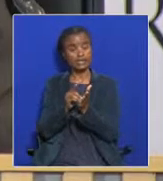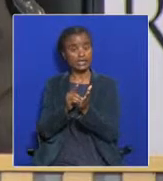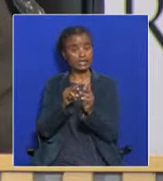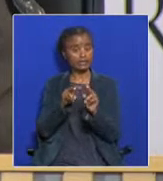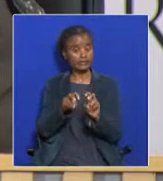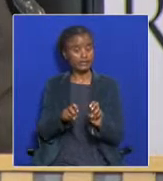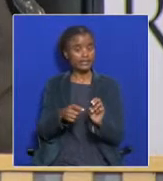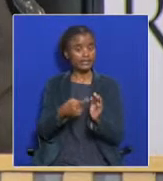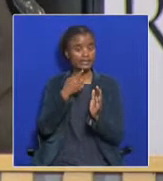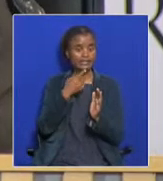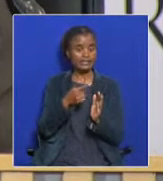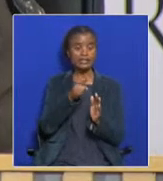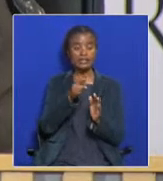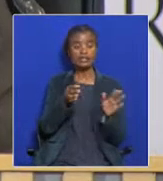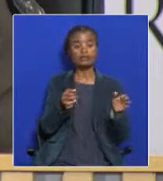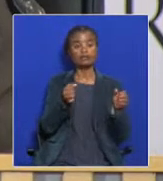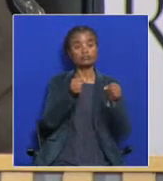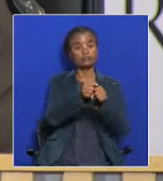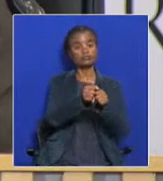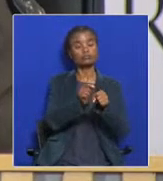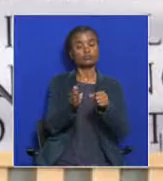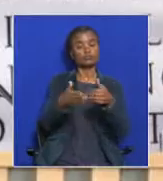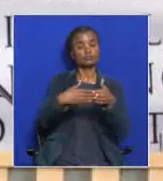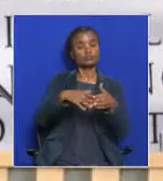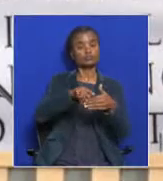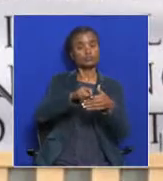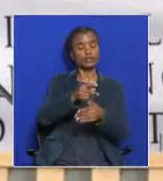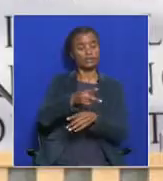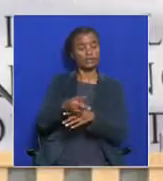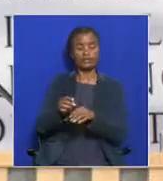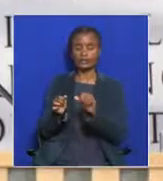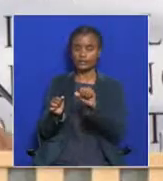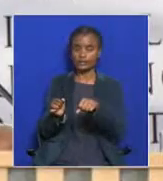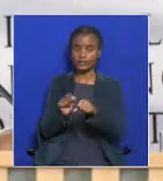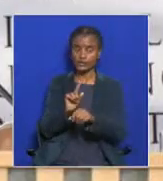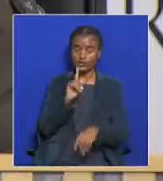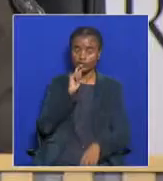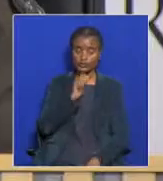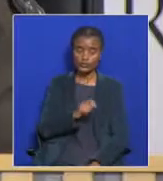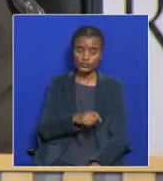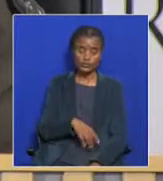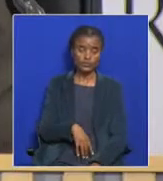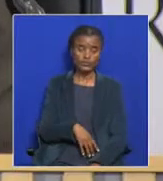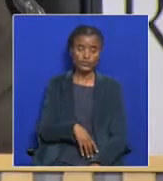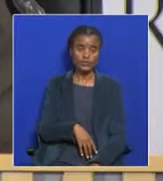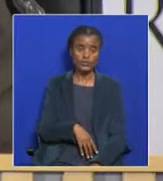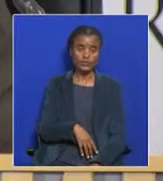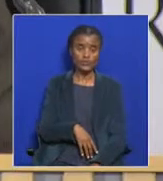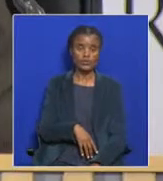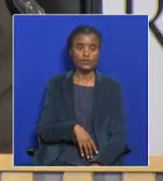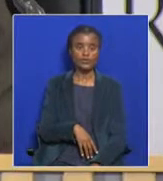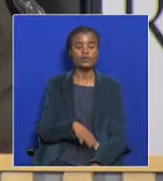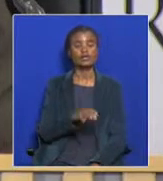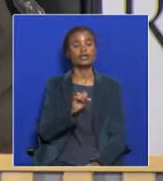container, Yes. which is not true. If I